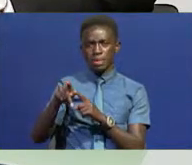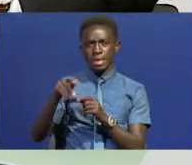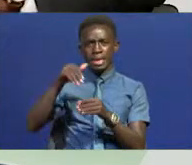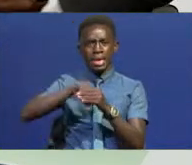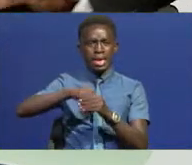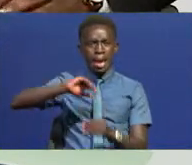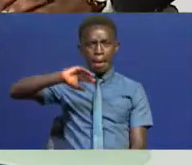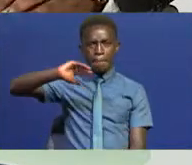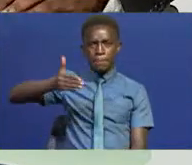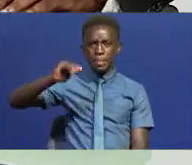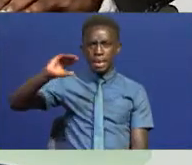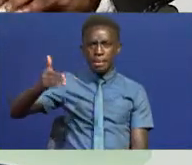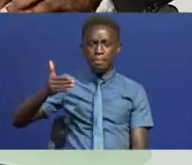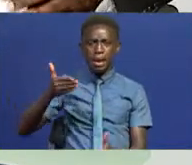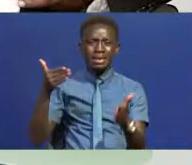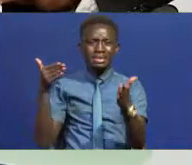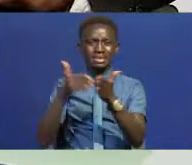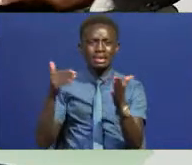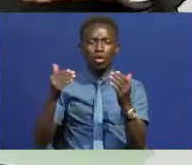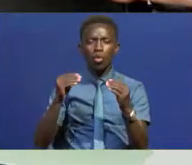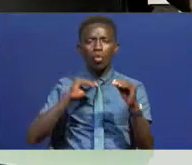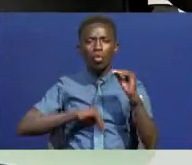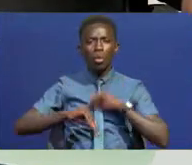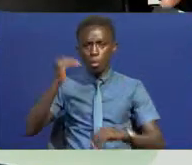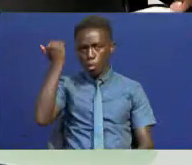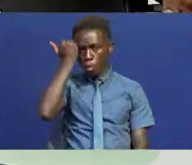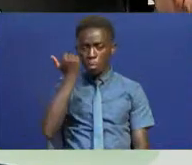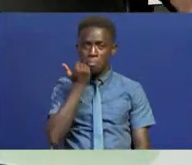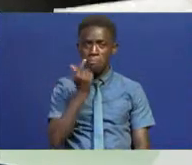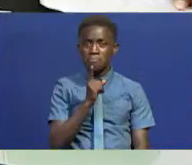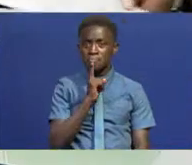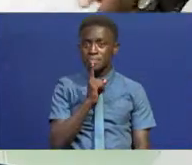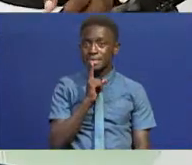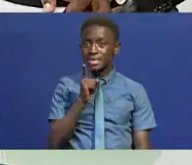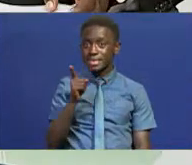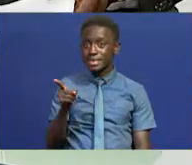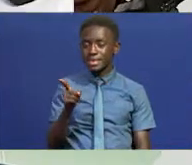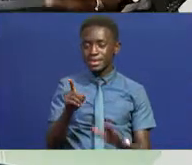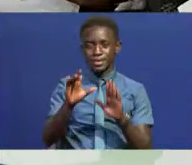Milimani Anti-Corruption Court is unconstitutional.